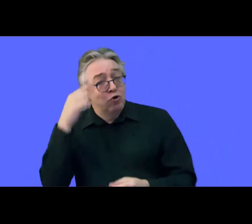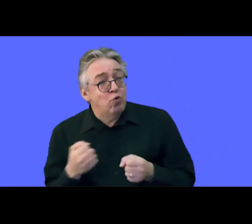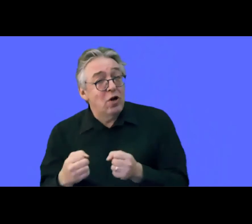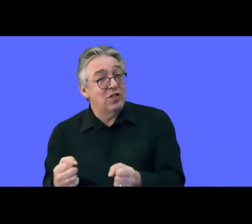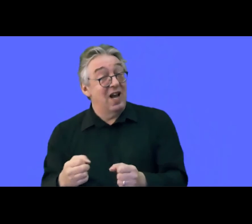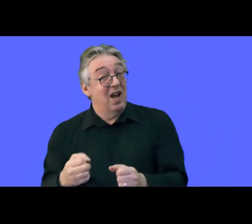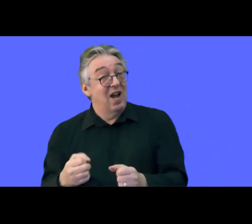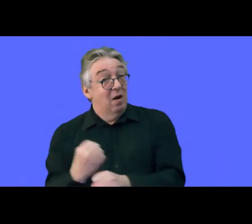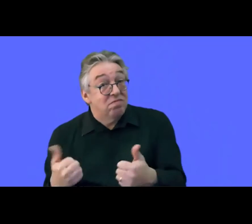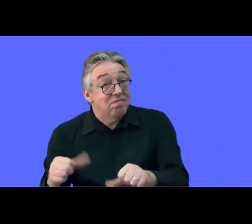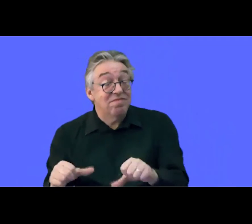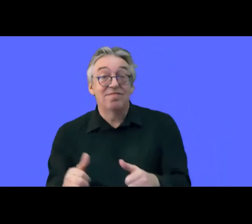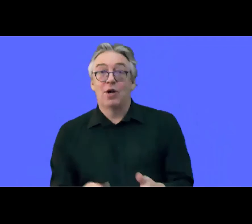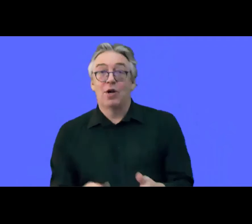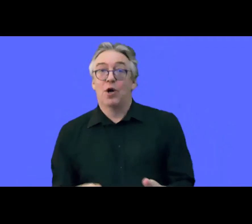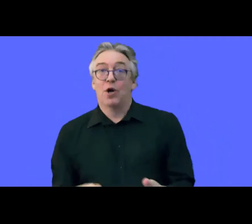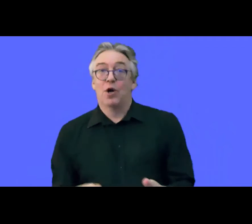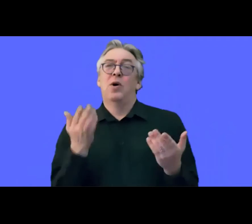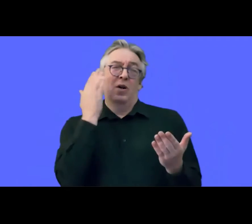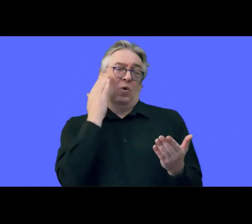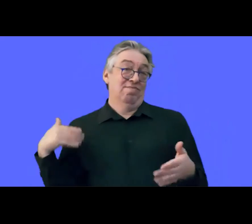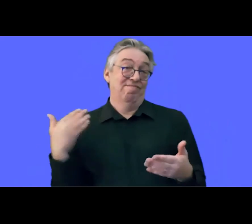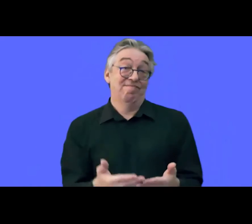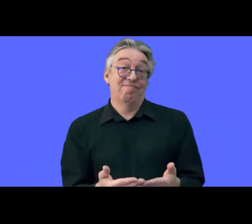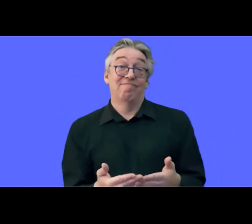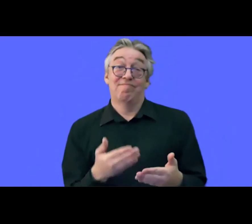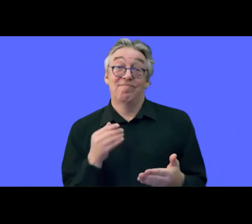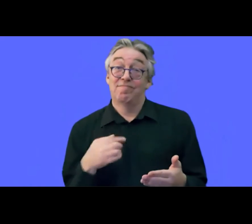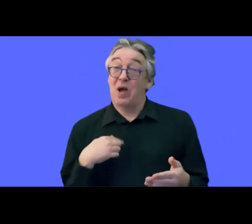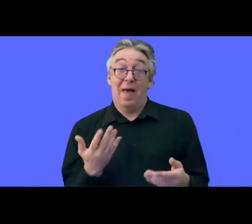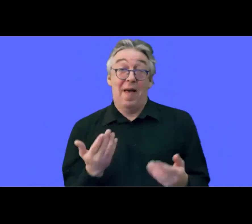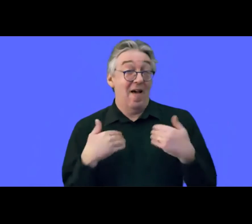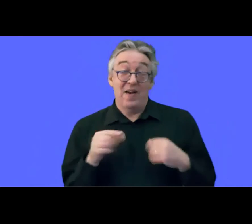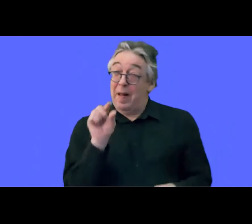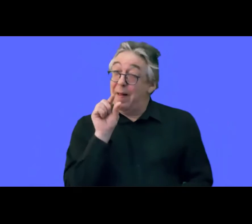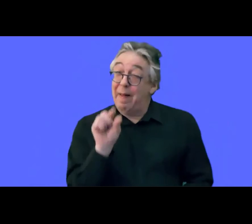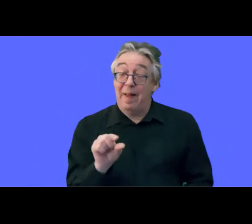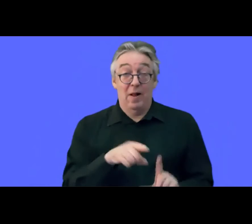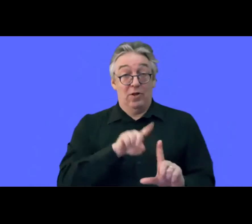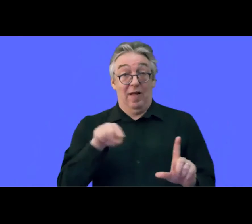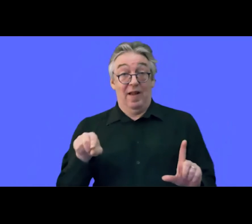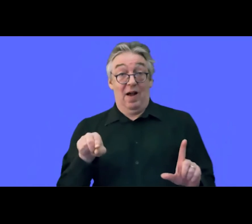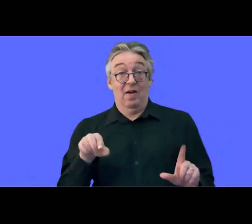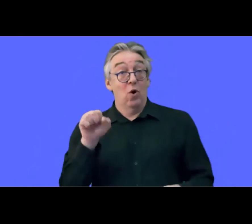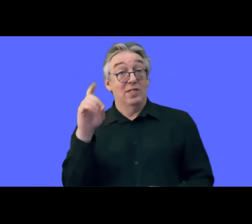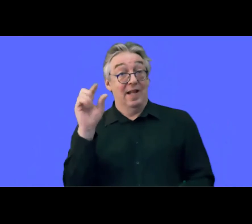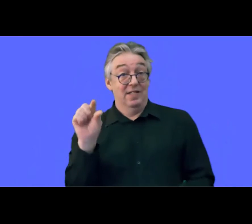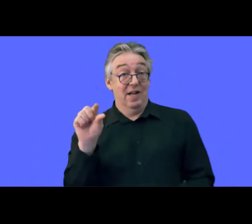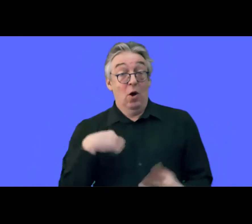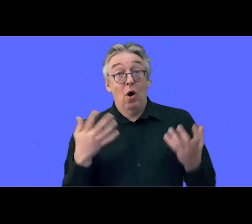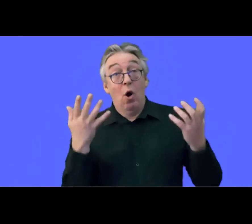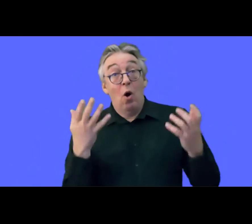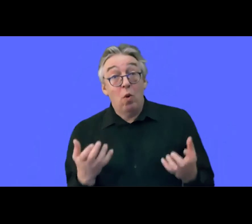little data for most of the sustainable development goal indicators. And in order to track progress at the national, regional, or